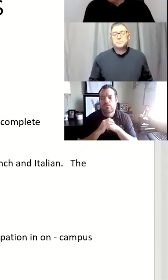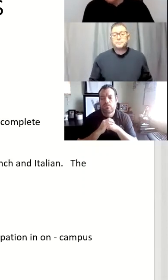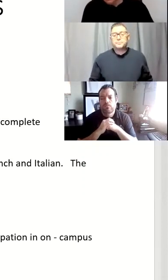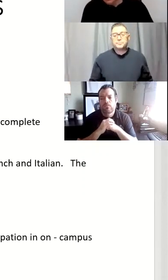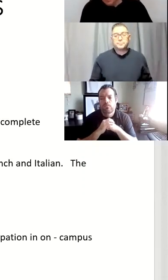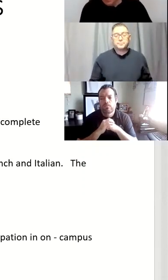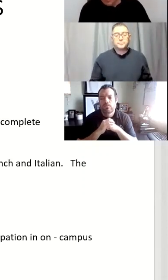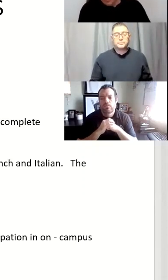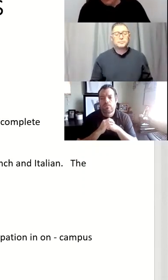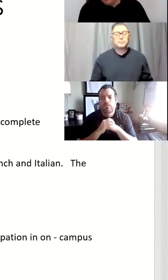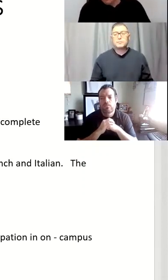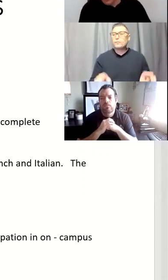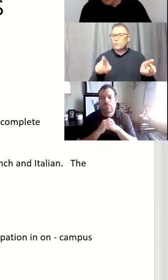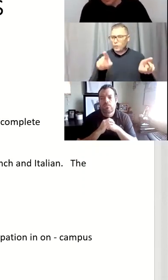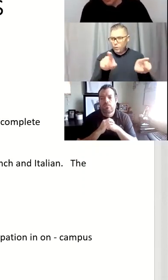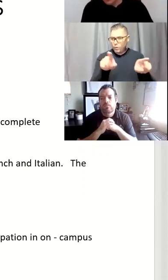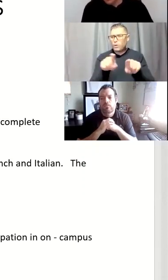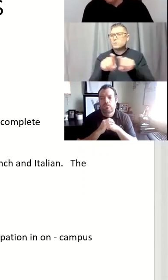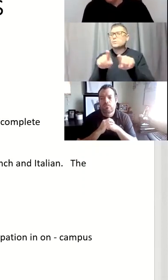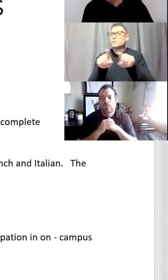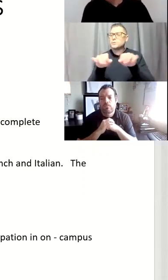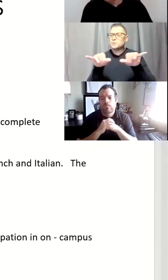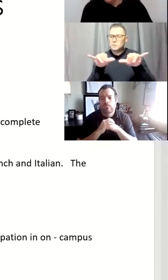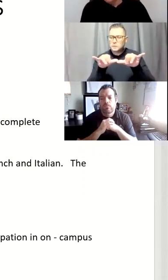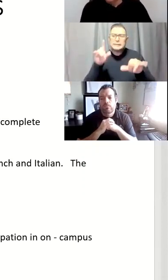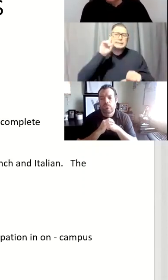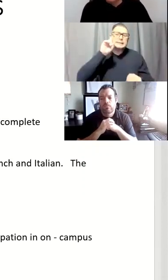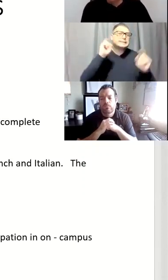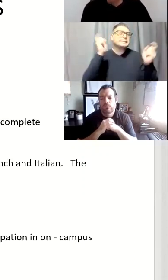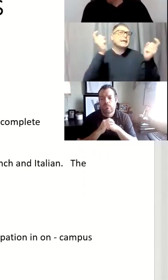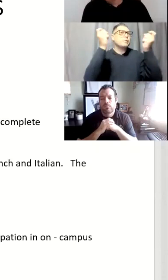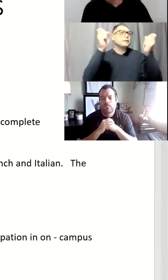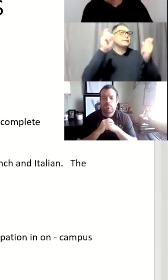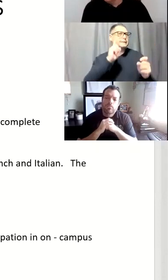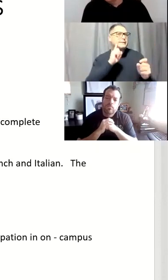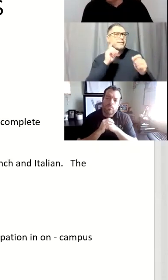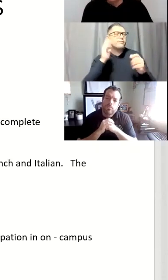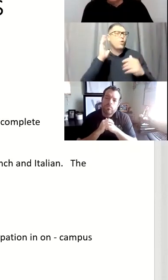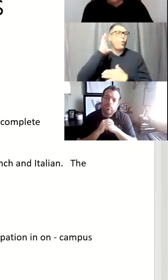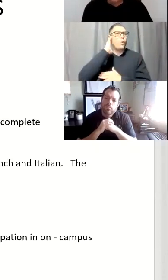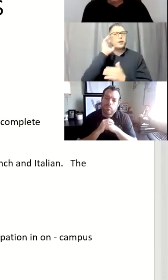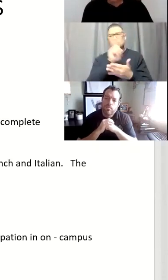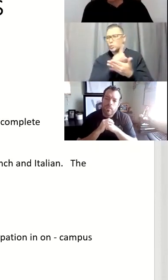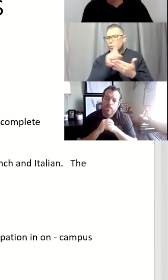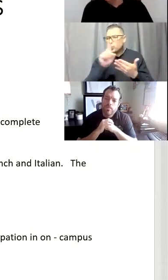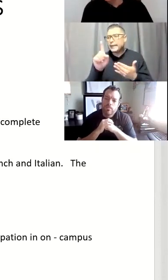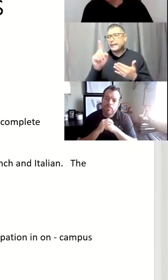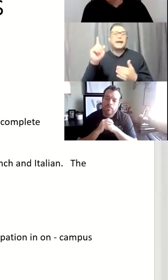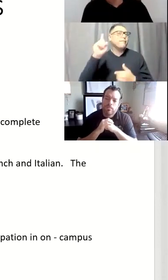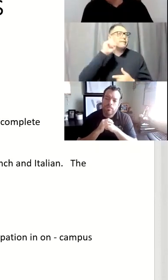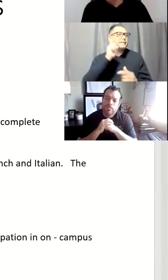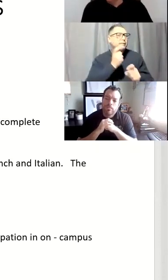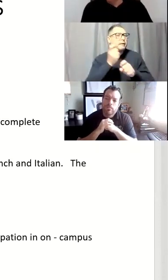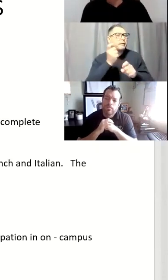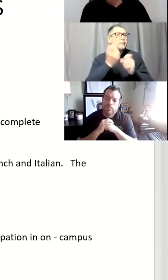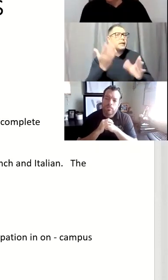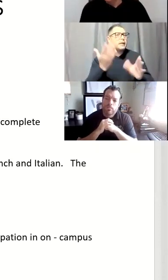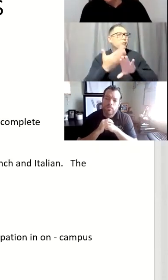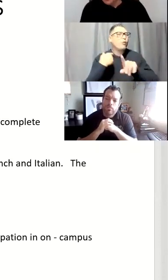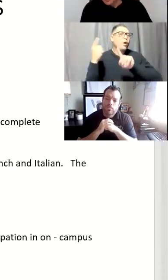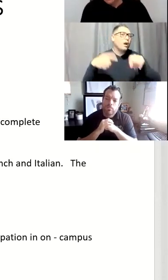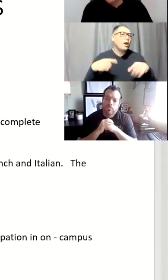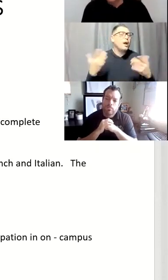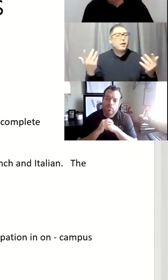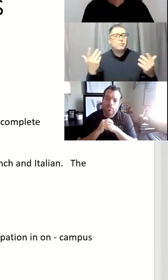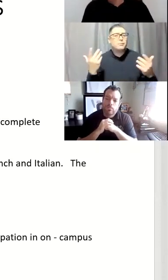We also do celebration of Deaf Awareness Week. We've had guest speakers, so we've had a deaf comedian come on campus, tell, you know, some pretty